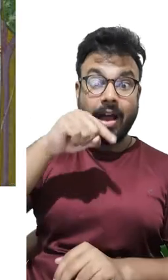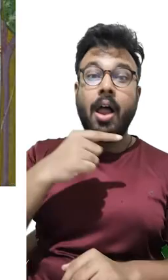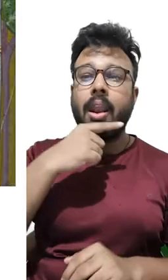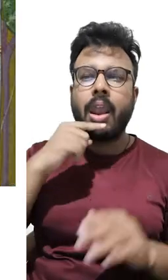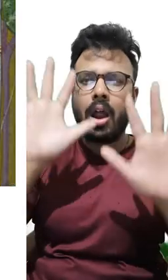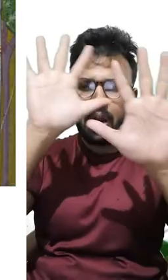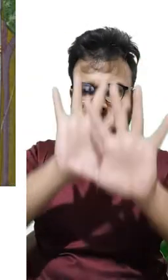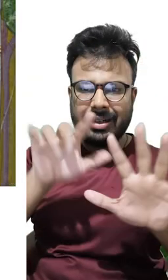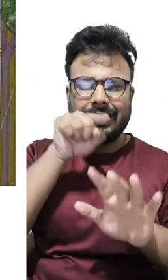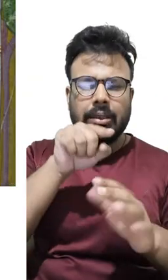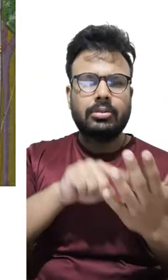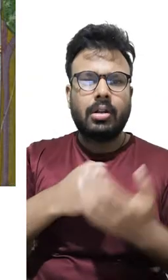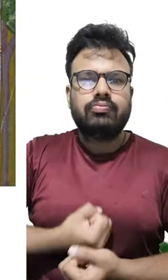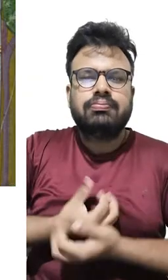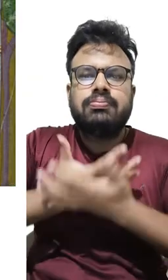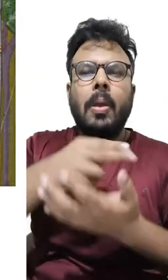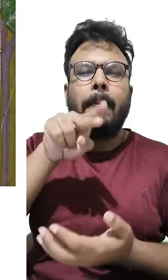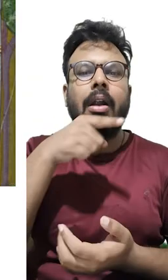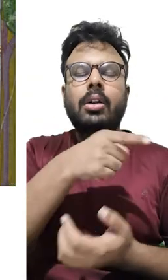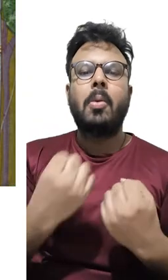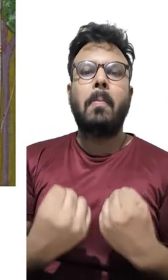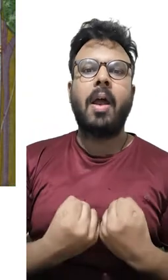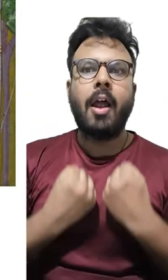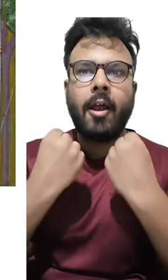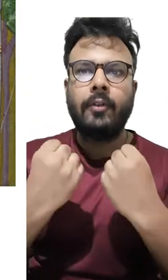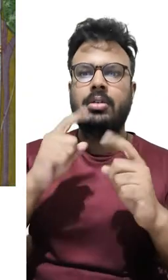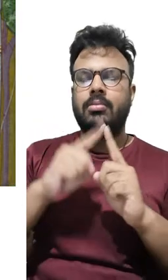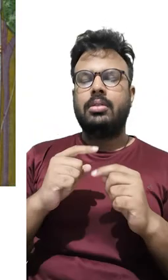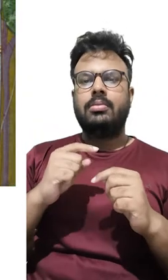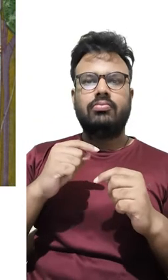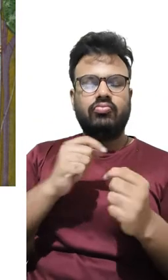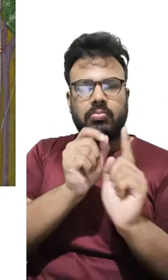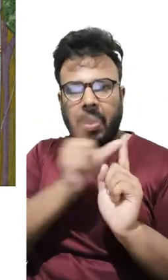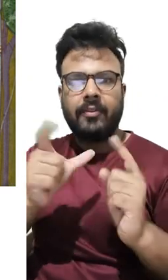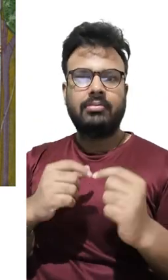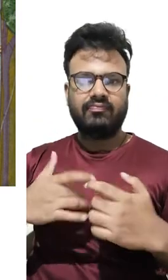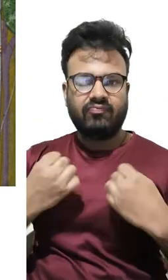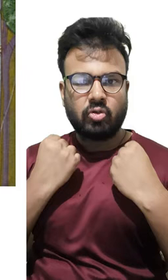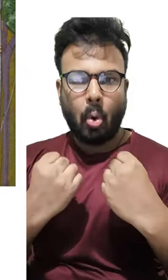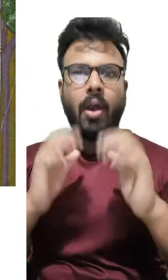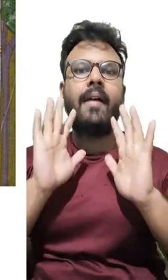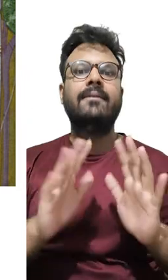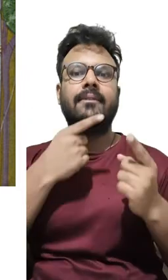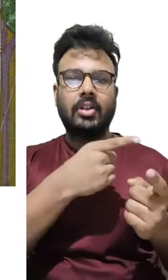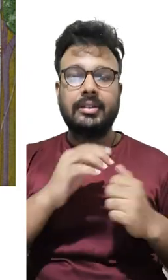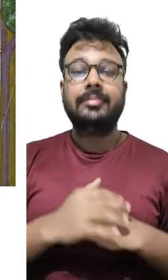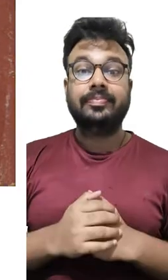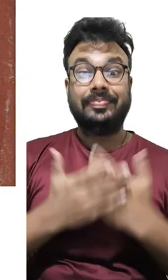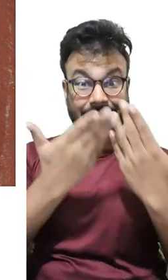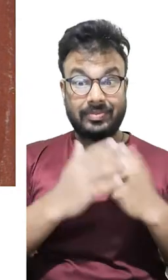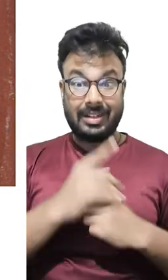She holds a bowl, a sword, a trident and a drum in her four hands